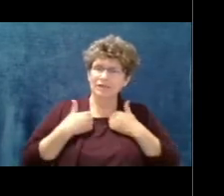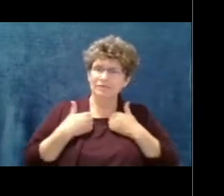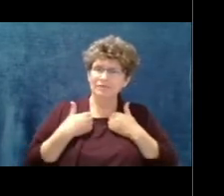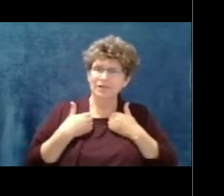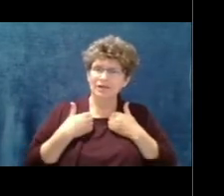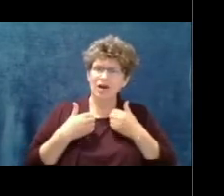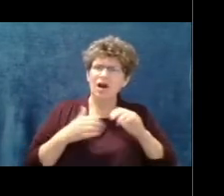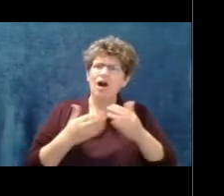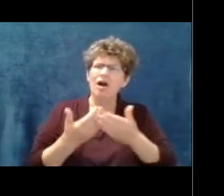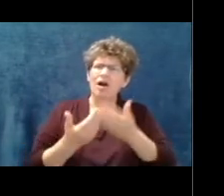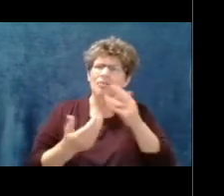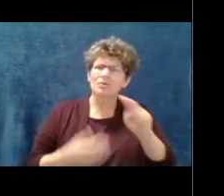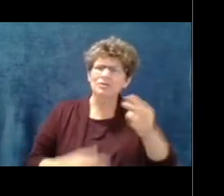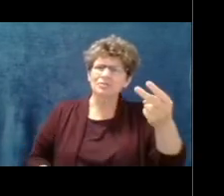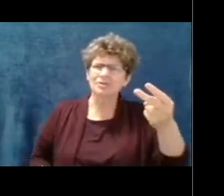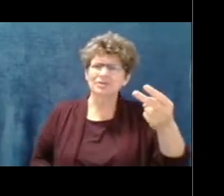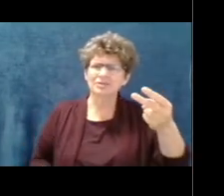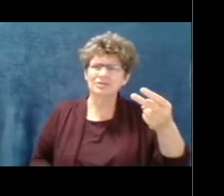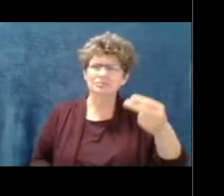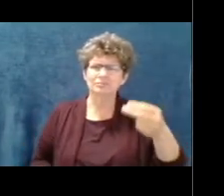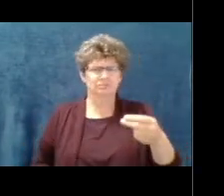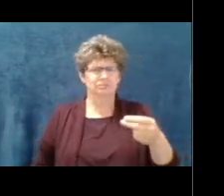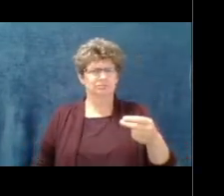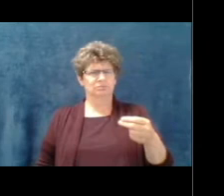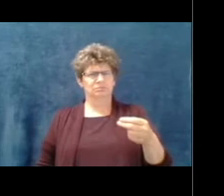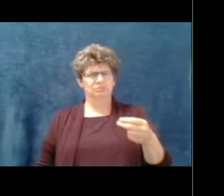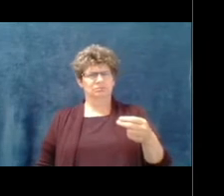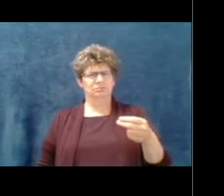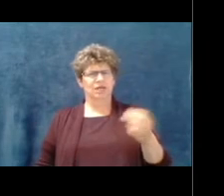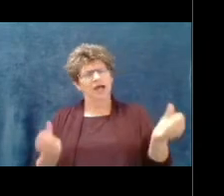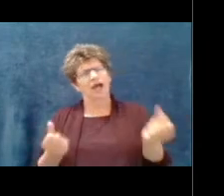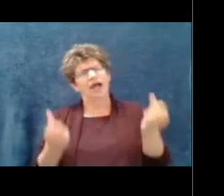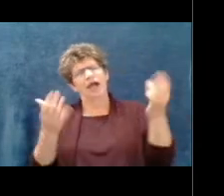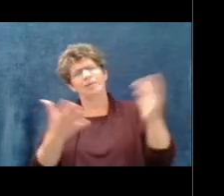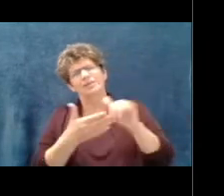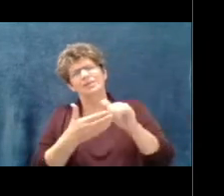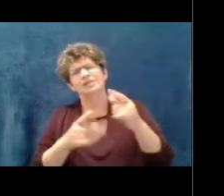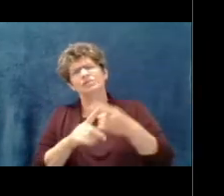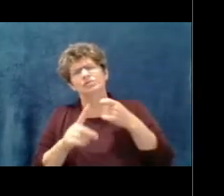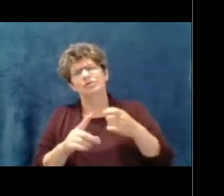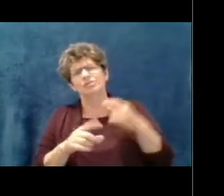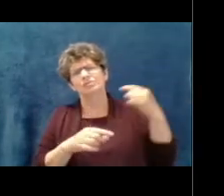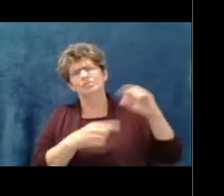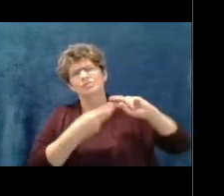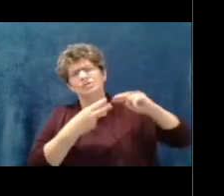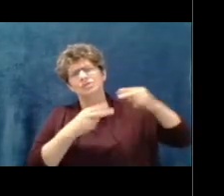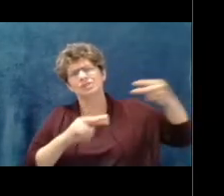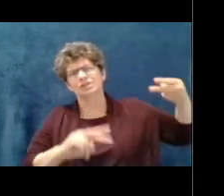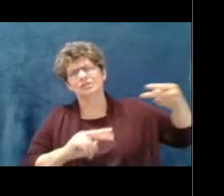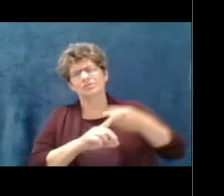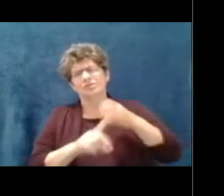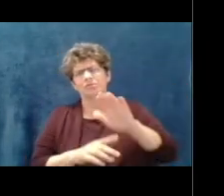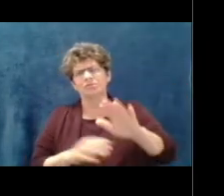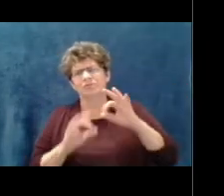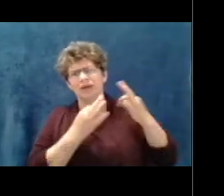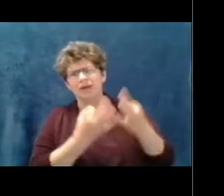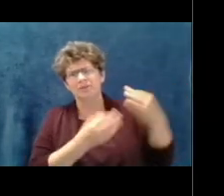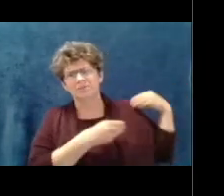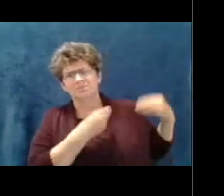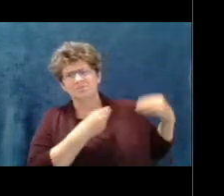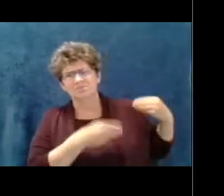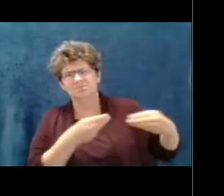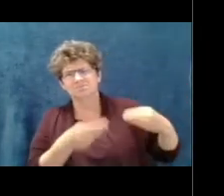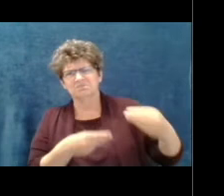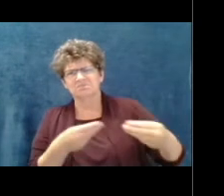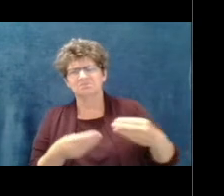natural question. How much of this is your biology? How much of this is genetic? I get into this little